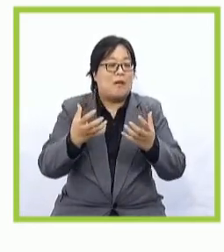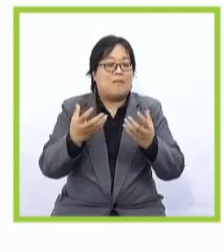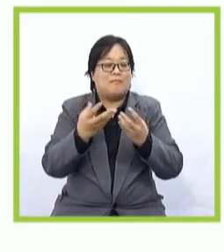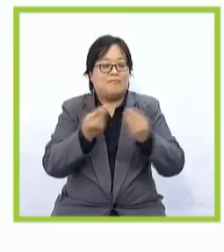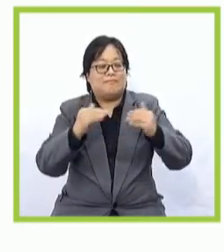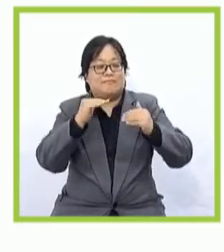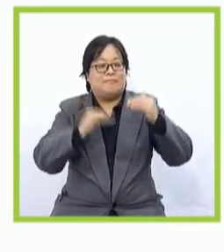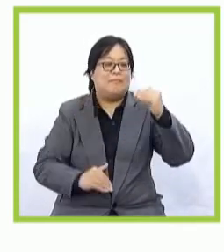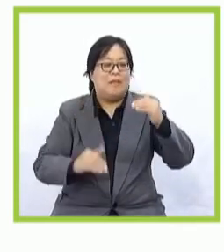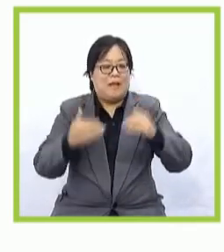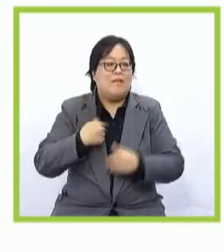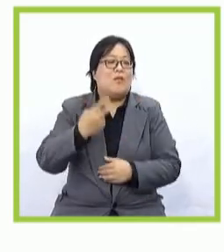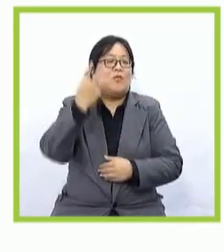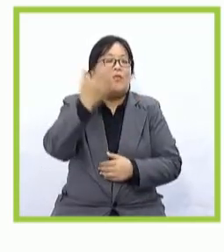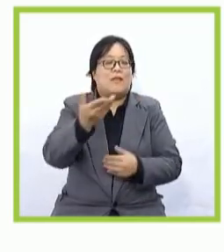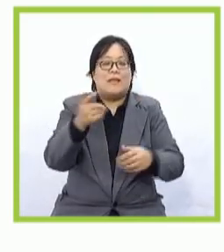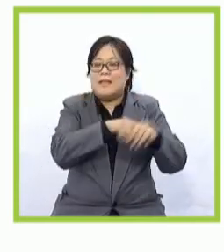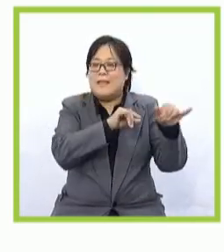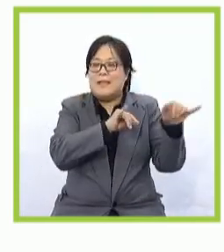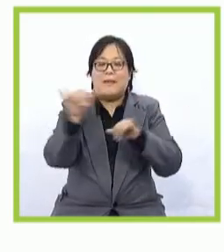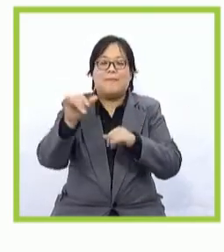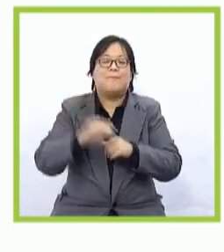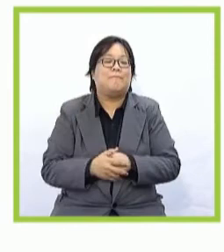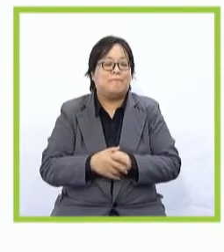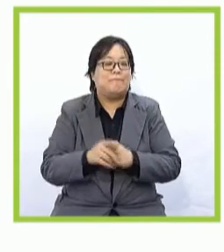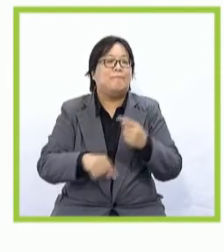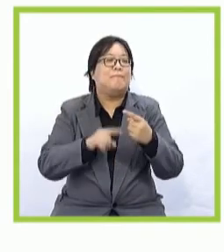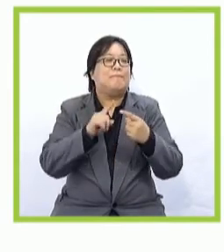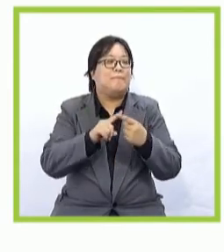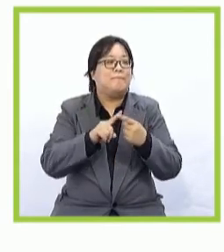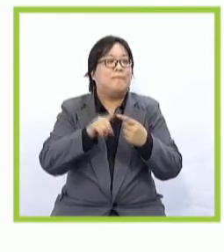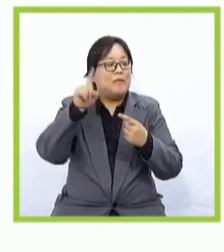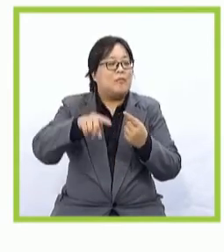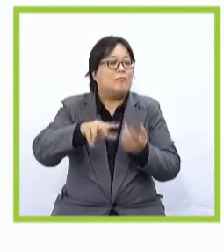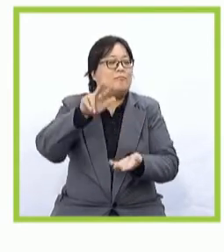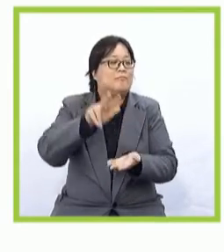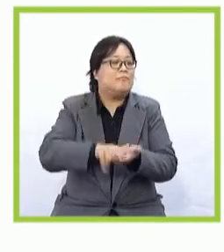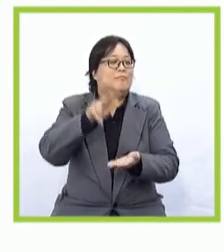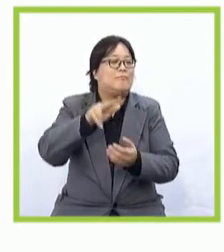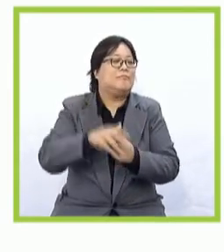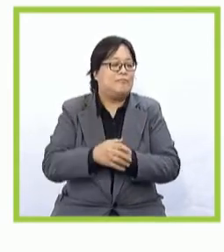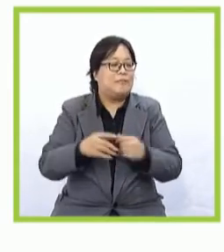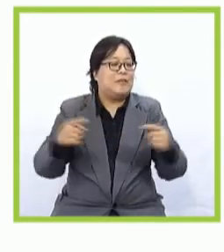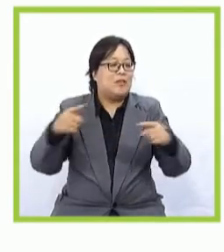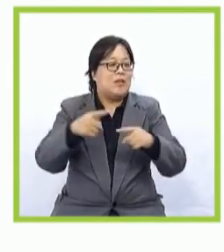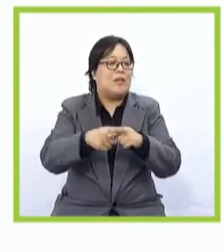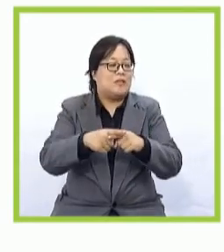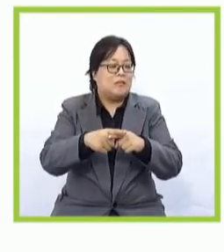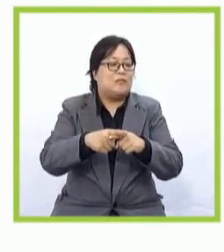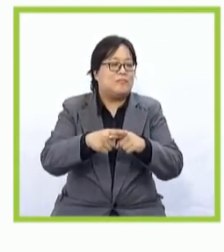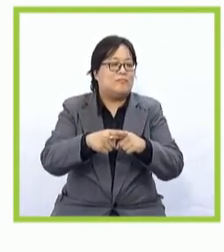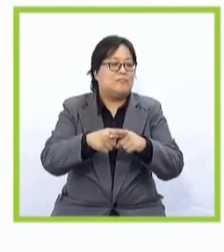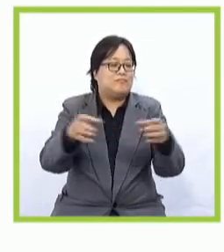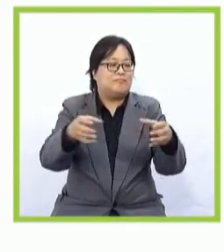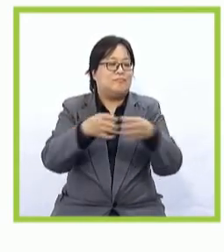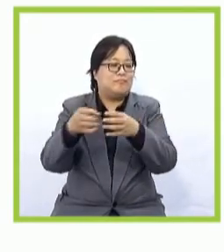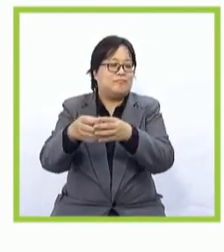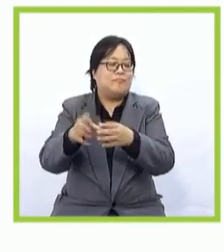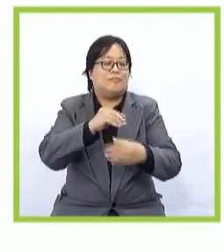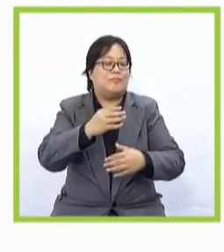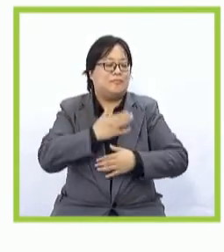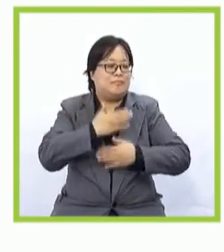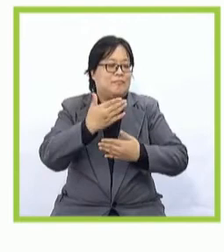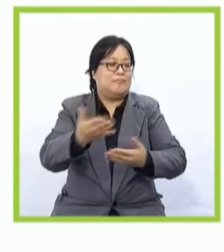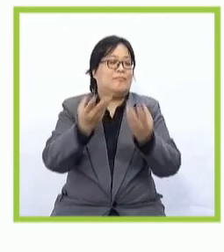inequality need to do two things simultaneously. Firstly, we need to recognize that intersectionality and be committed